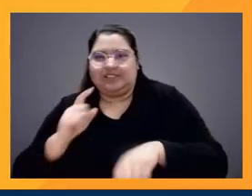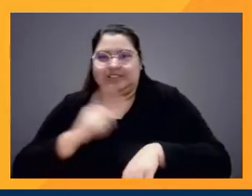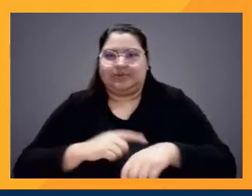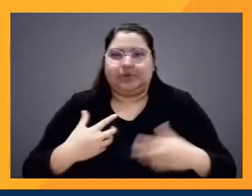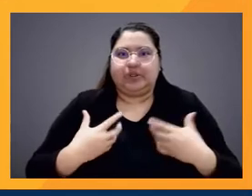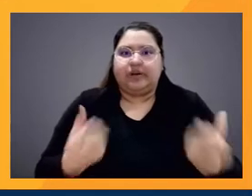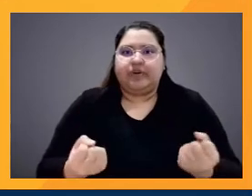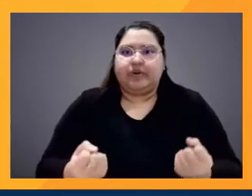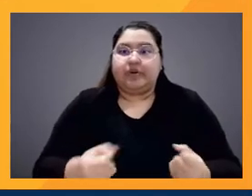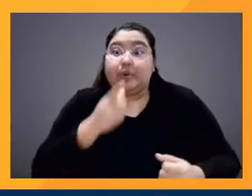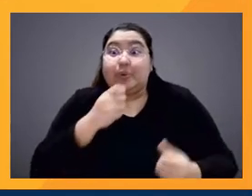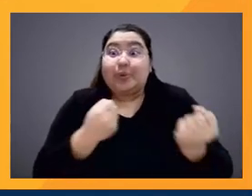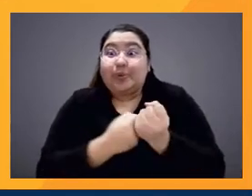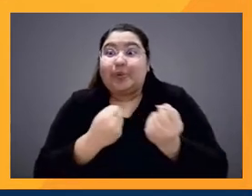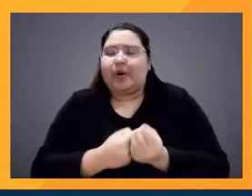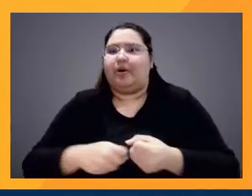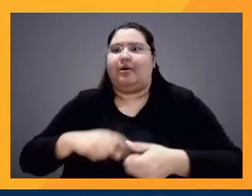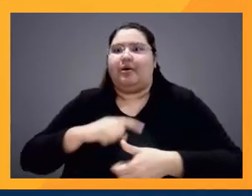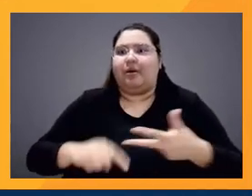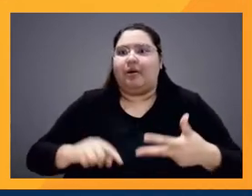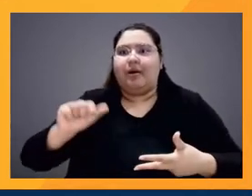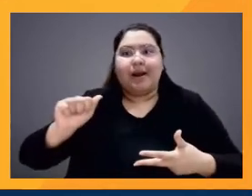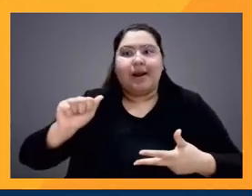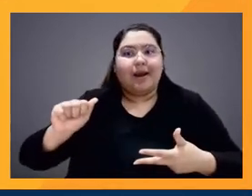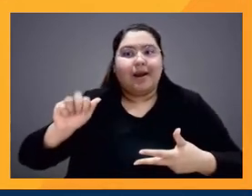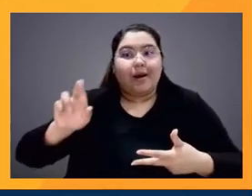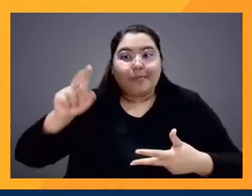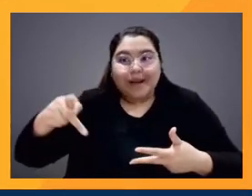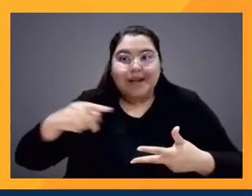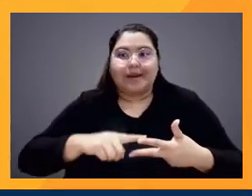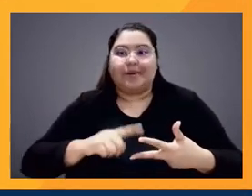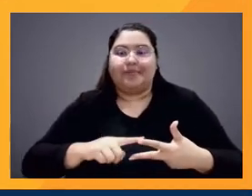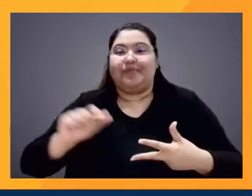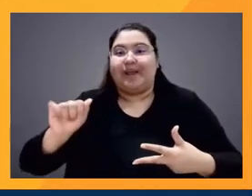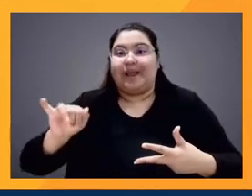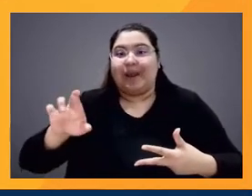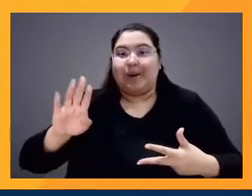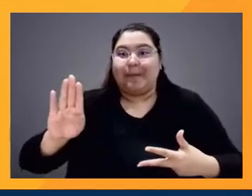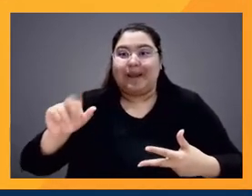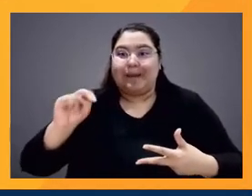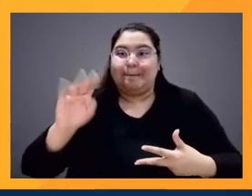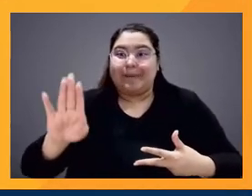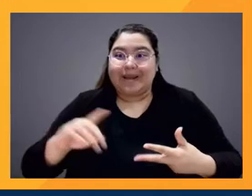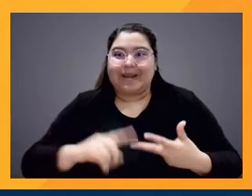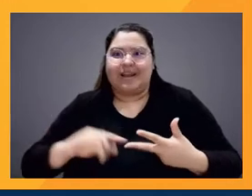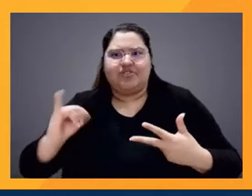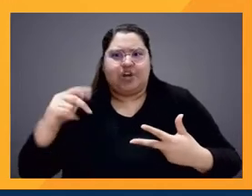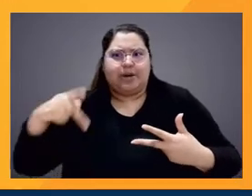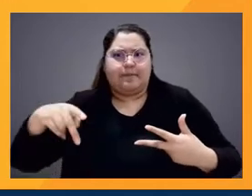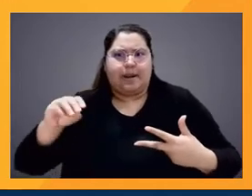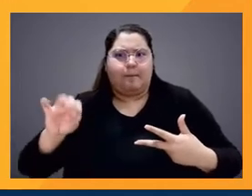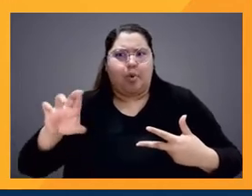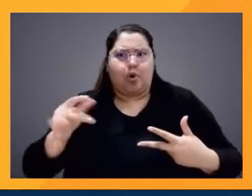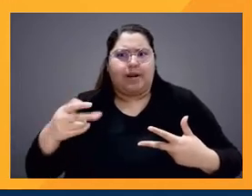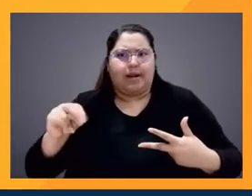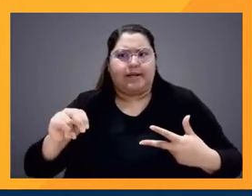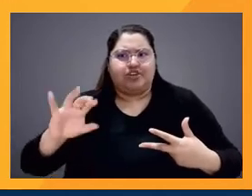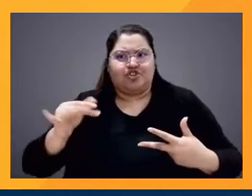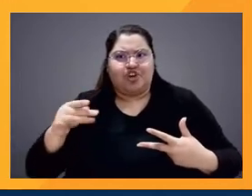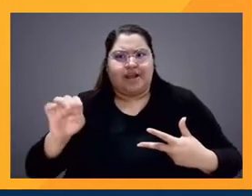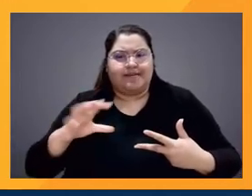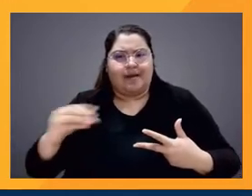& Company. Our panel chair for today's session is Senator Catherine Cortez Masto of Nevada. She made history